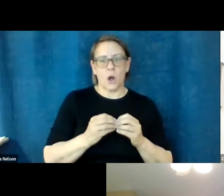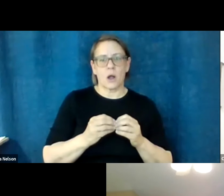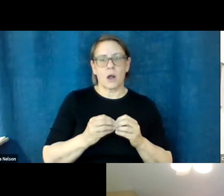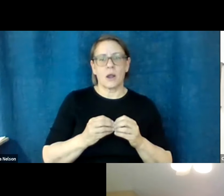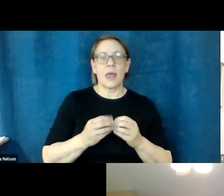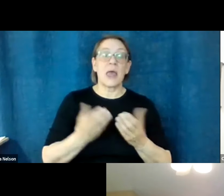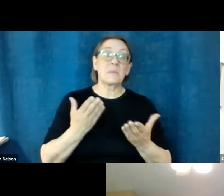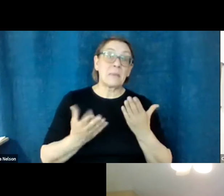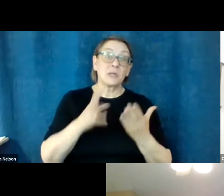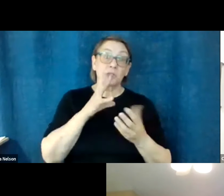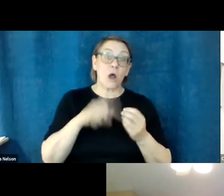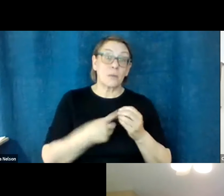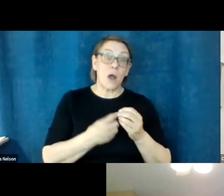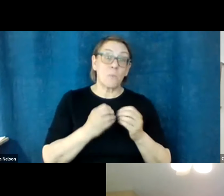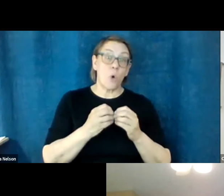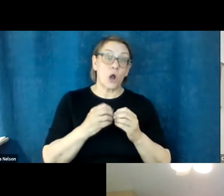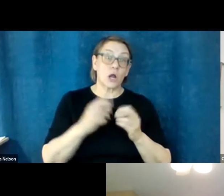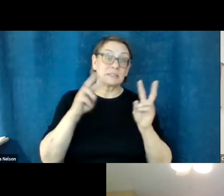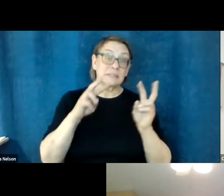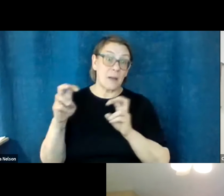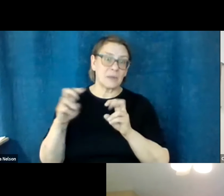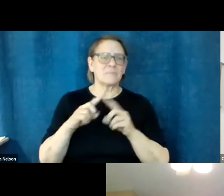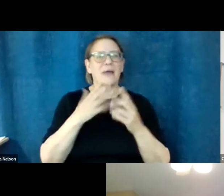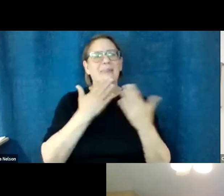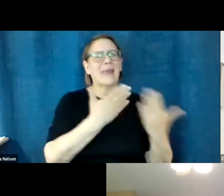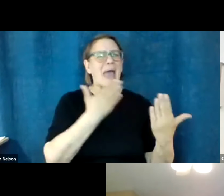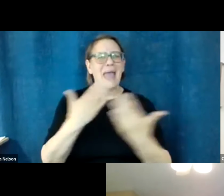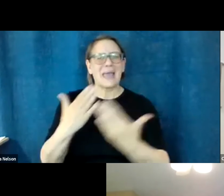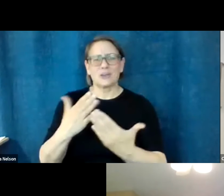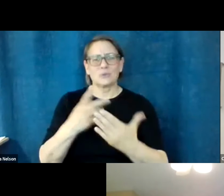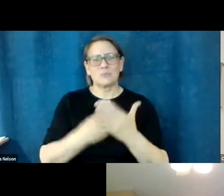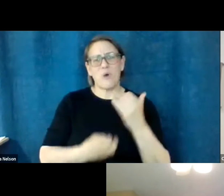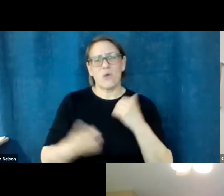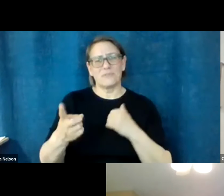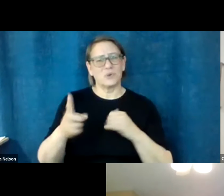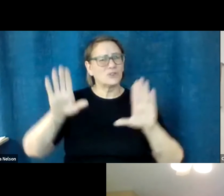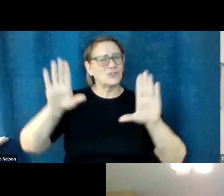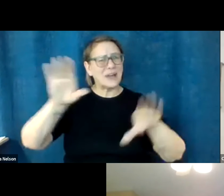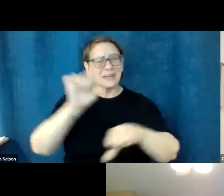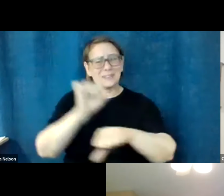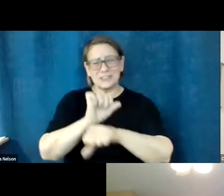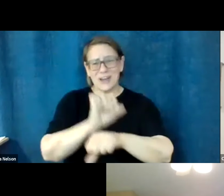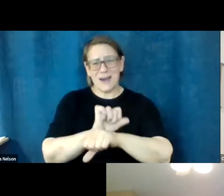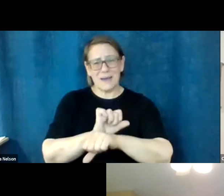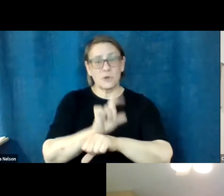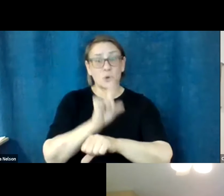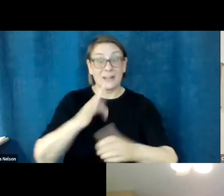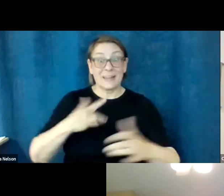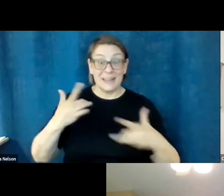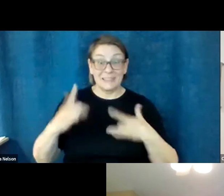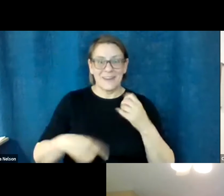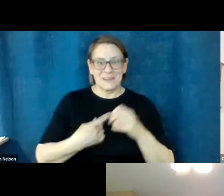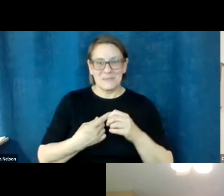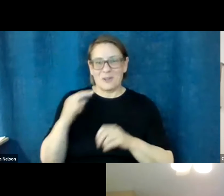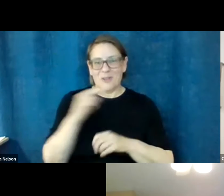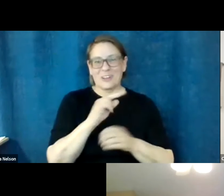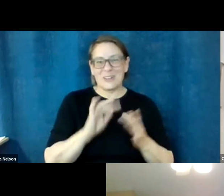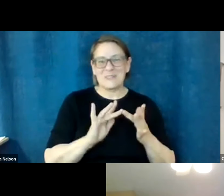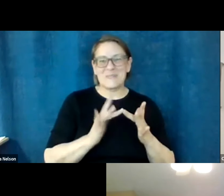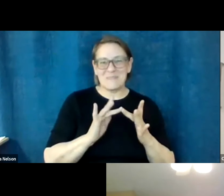to talk about more topics, but a big thank you to you and Alex. I did a tremendous job, really excited about the website. Um,